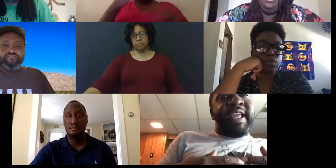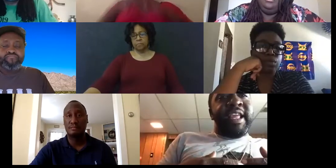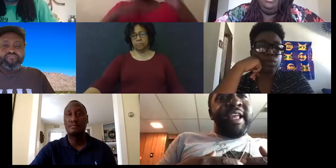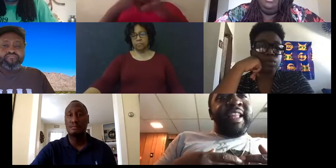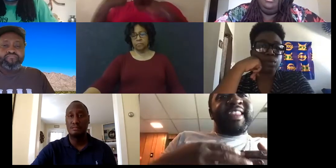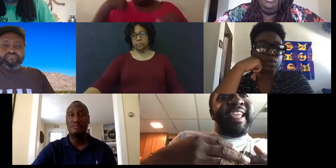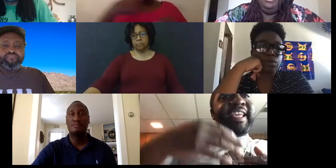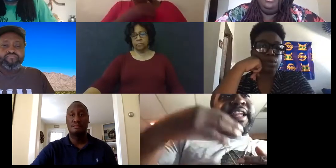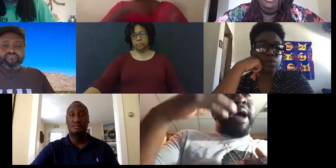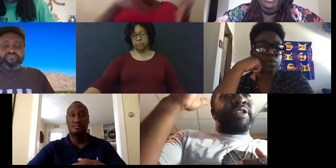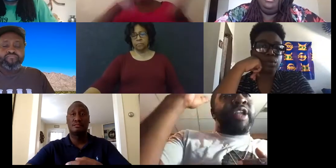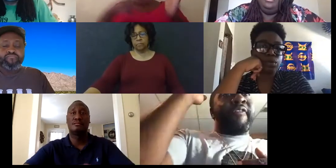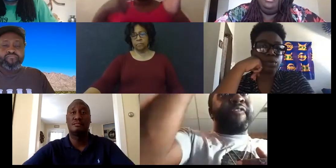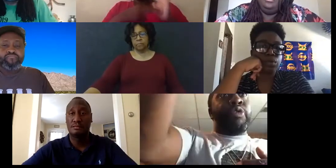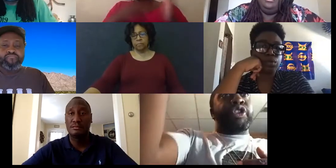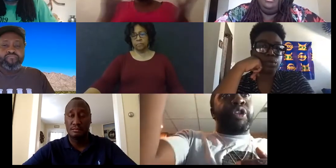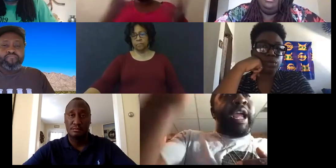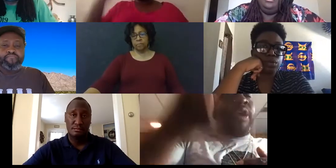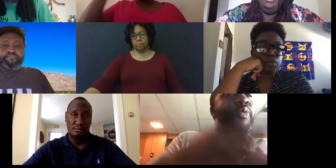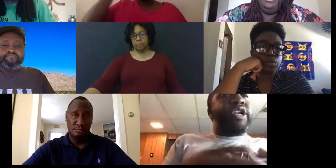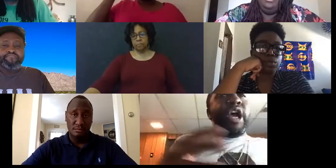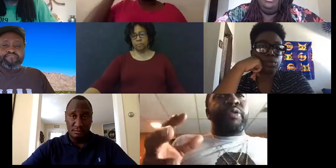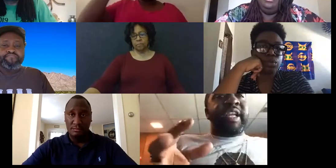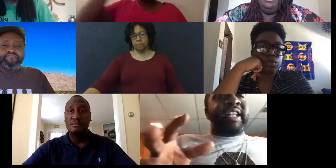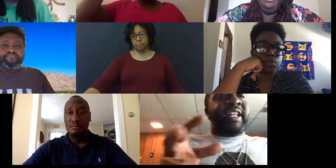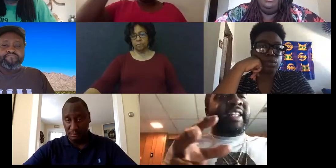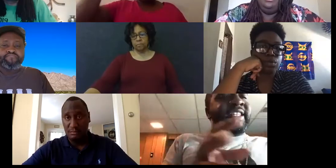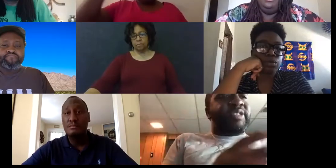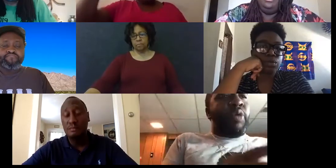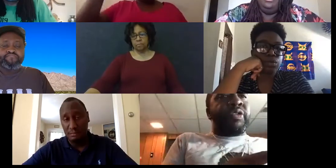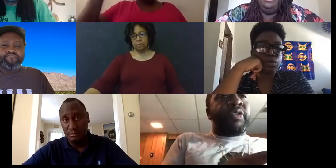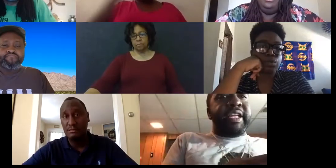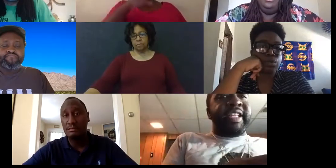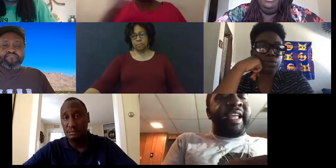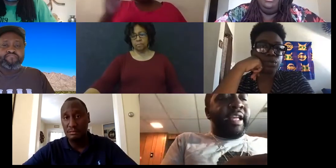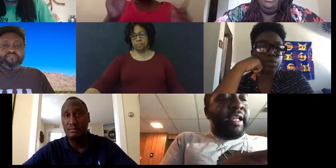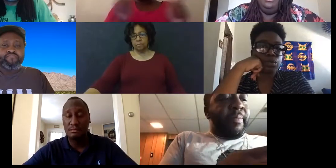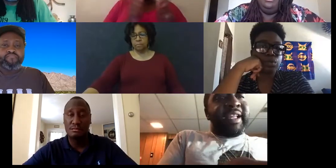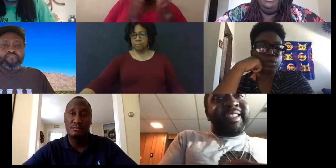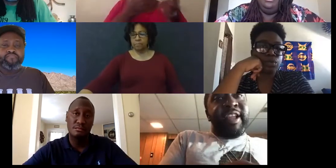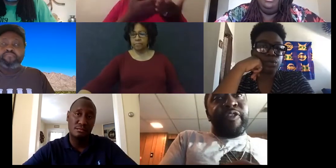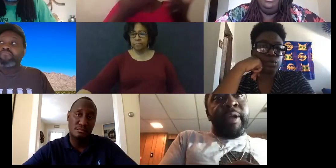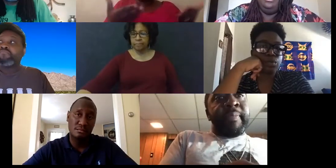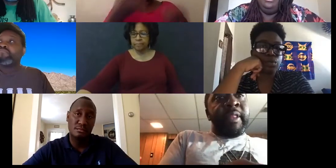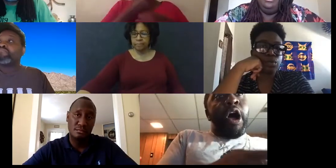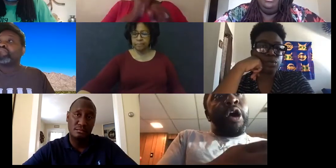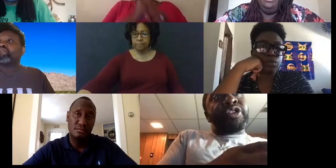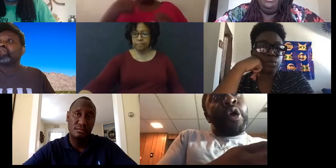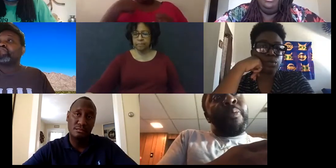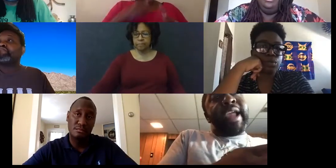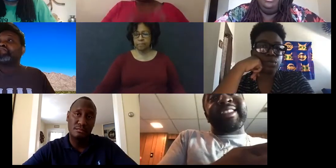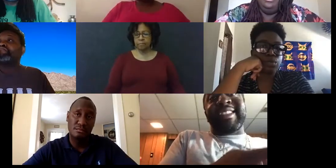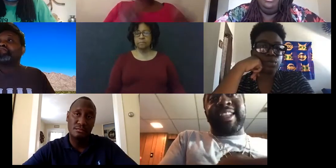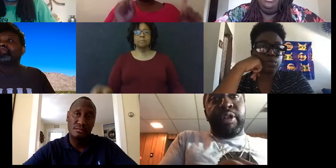be thinking about the future. And we know that the small things that make us different